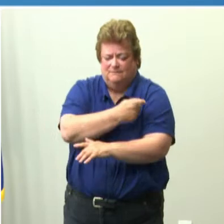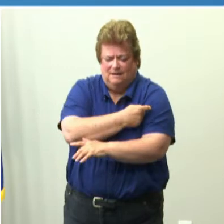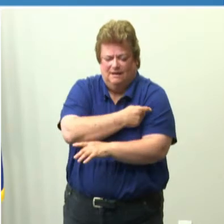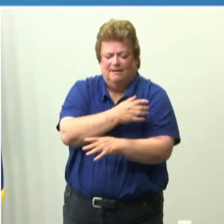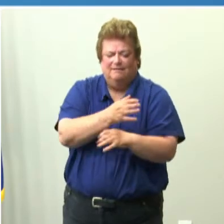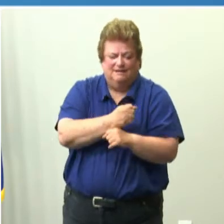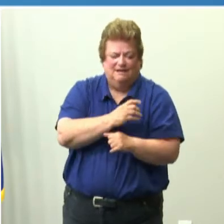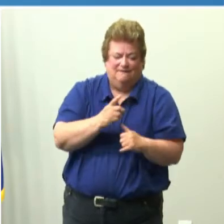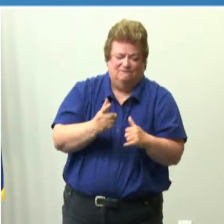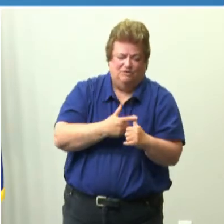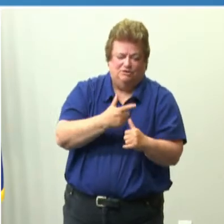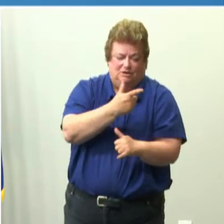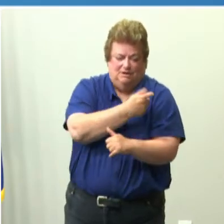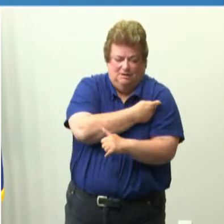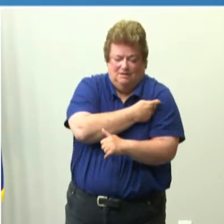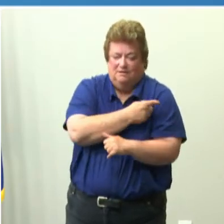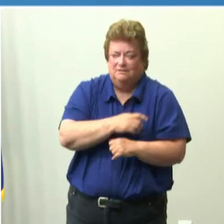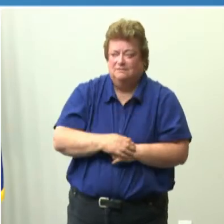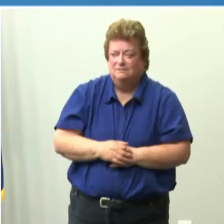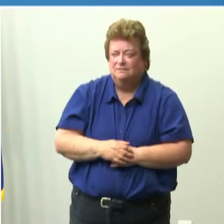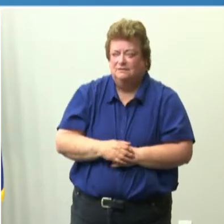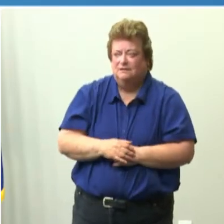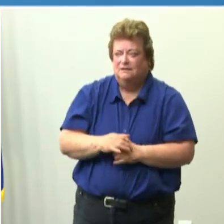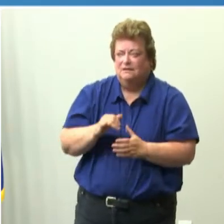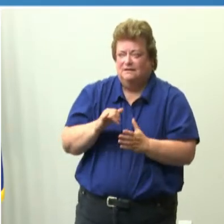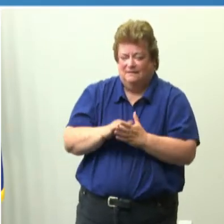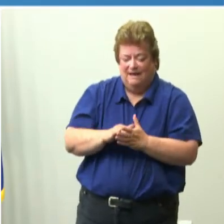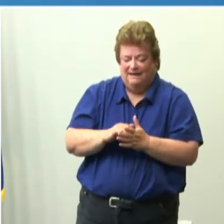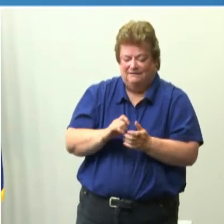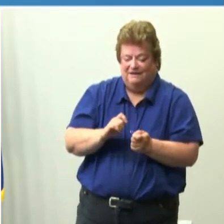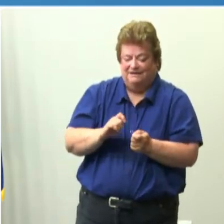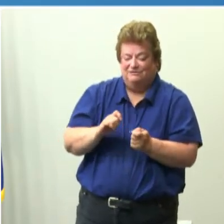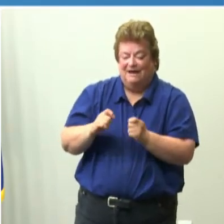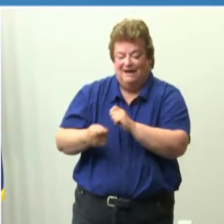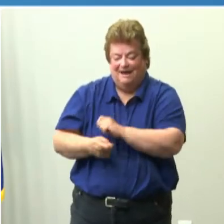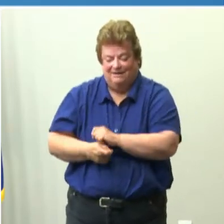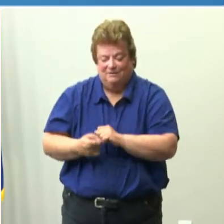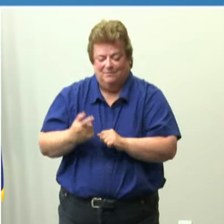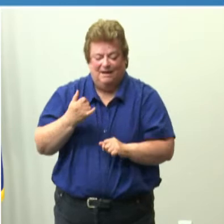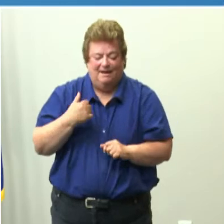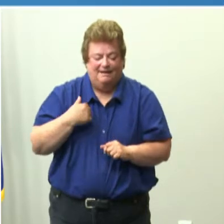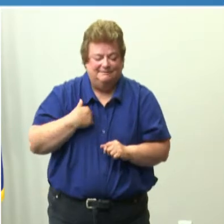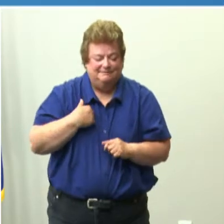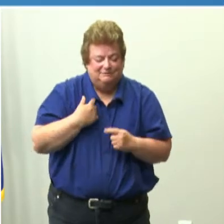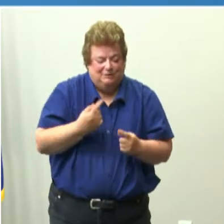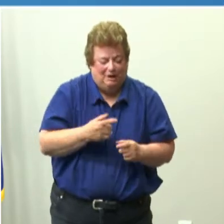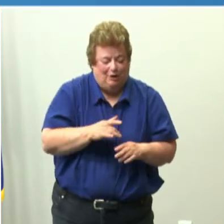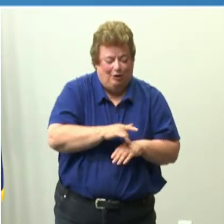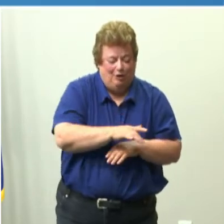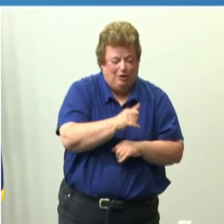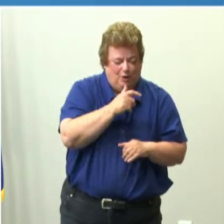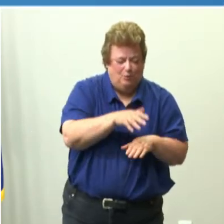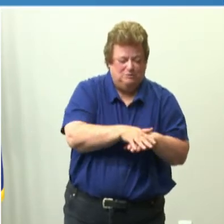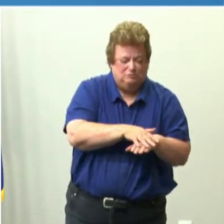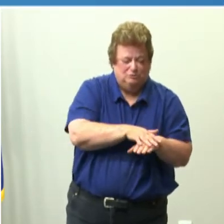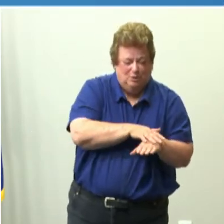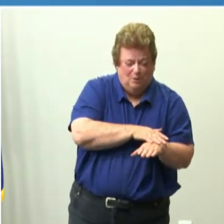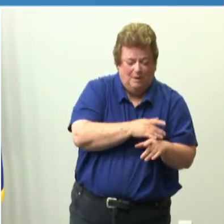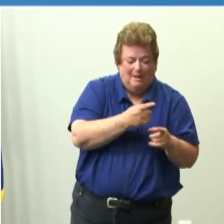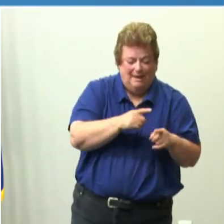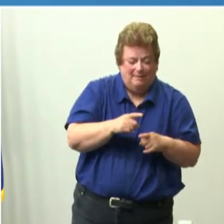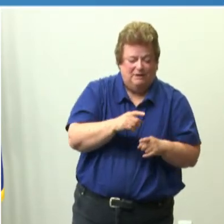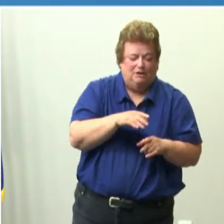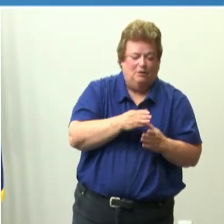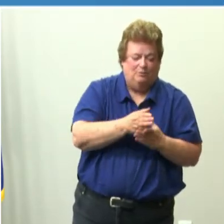their first dose. This is a shift from the slower yet steady vaccination pace we saw in May